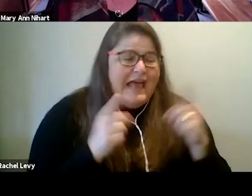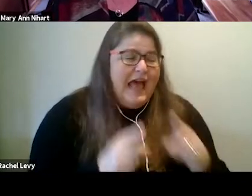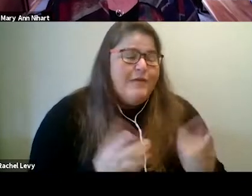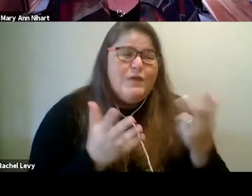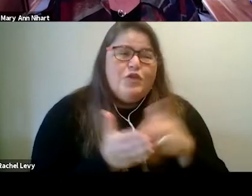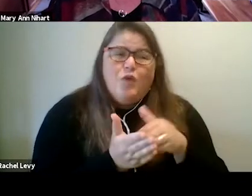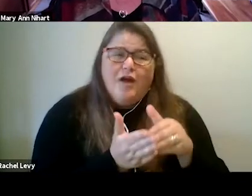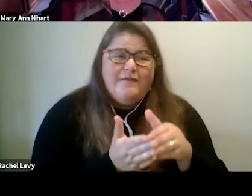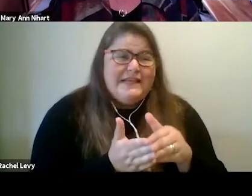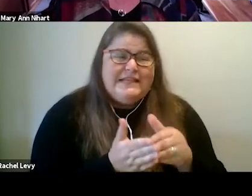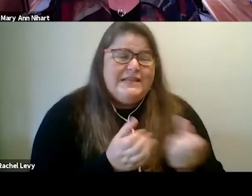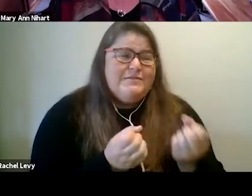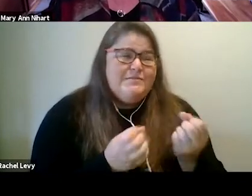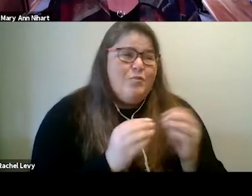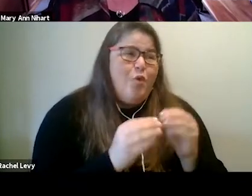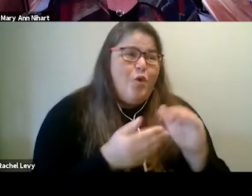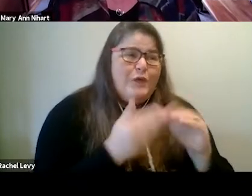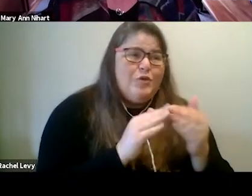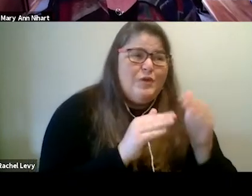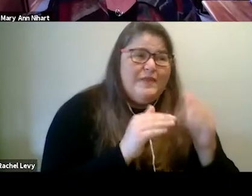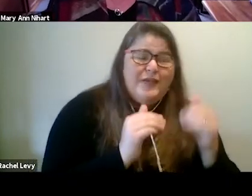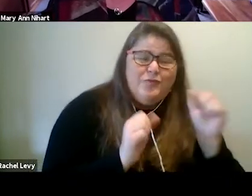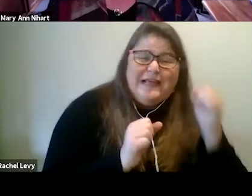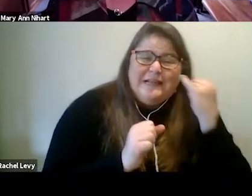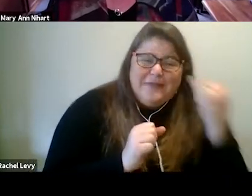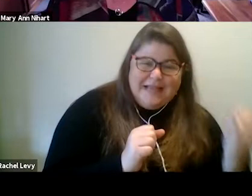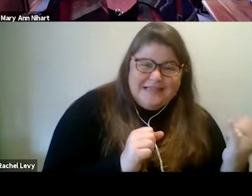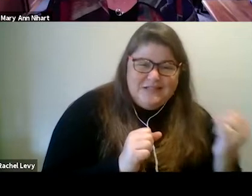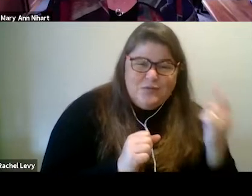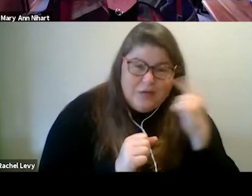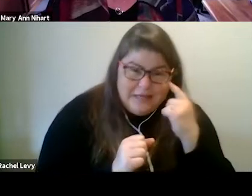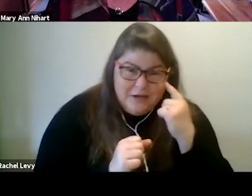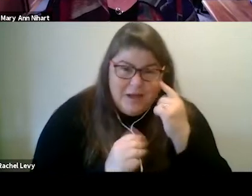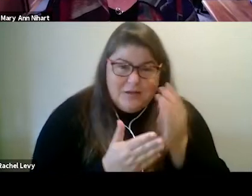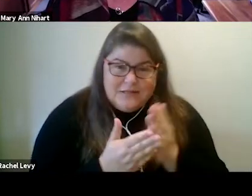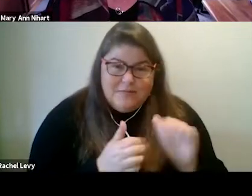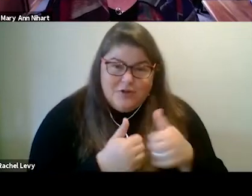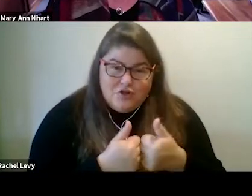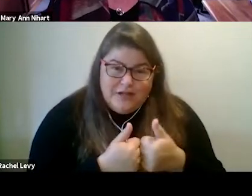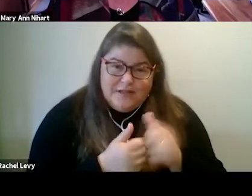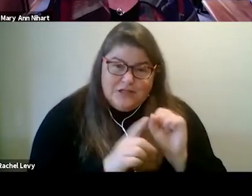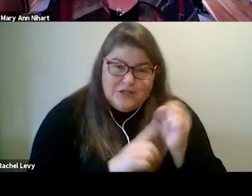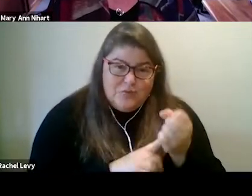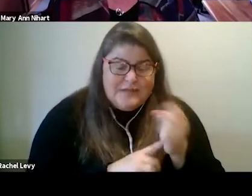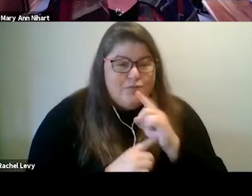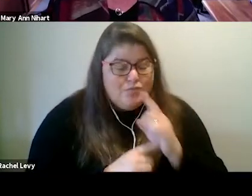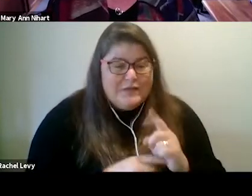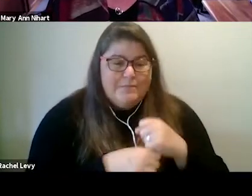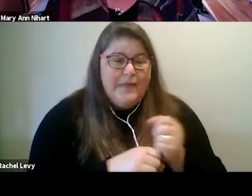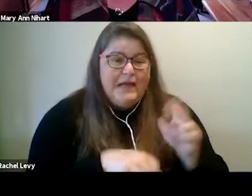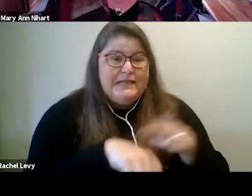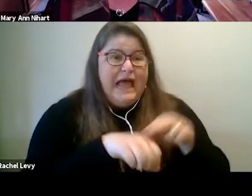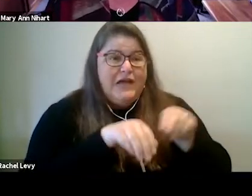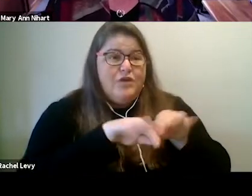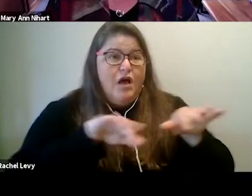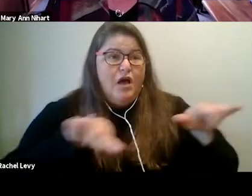imagine. We hear about some very challenging situations that absolutely make national news,